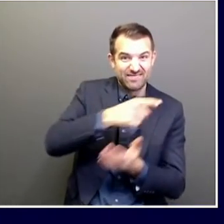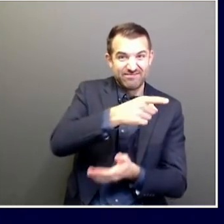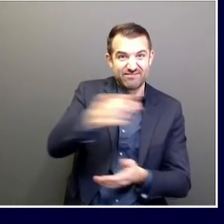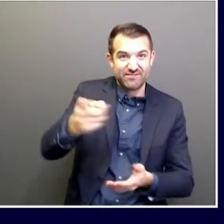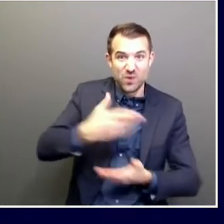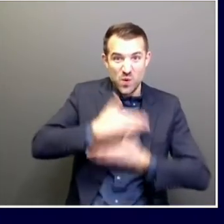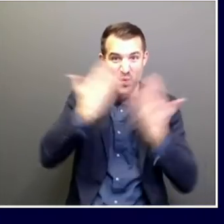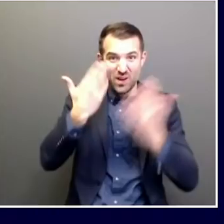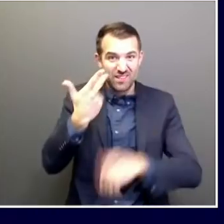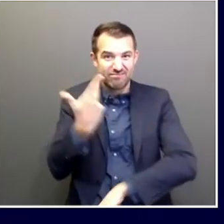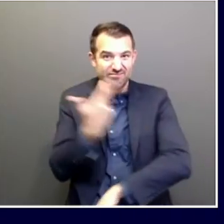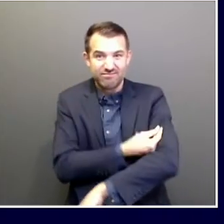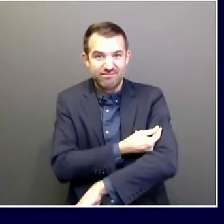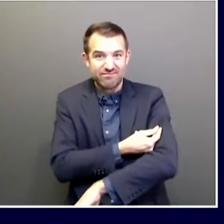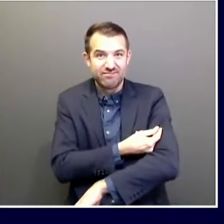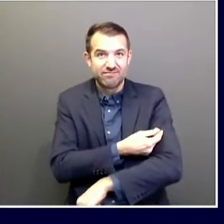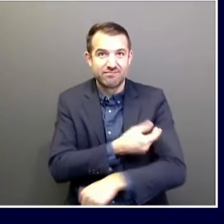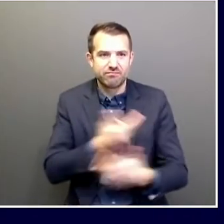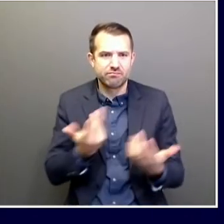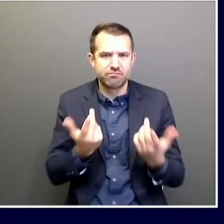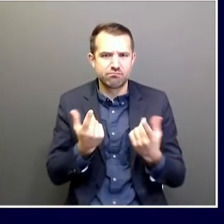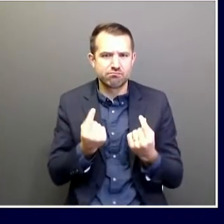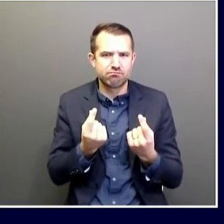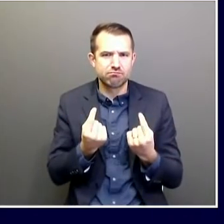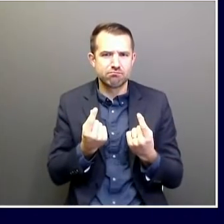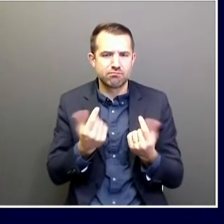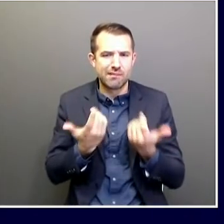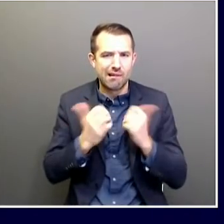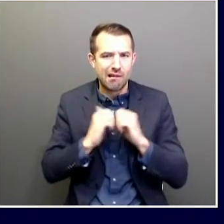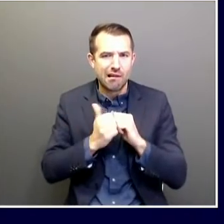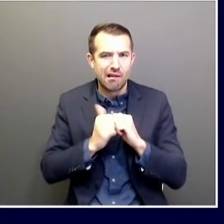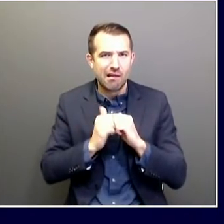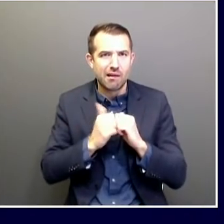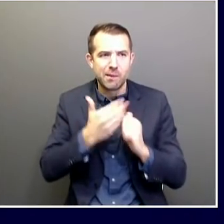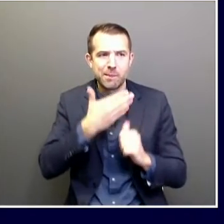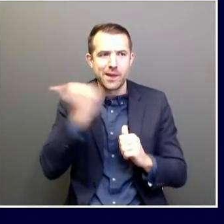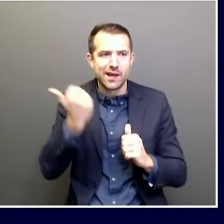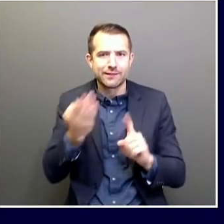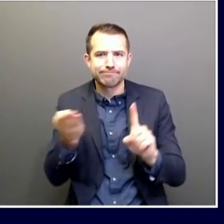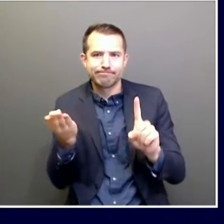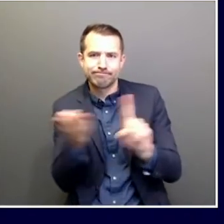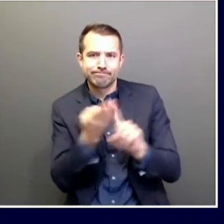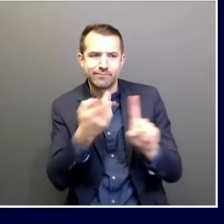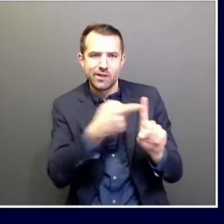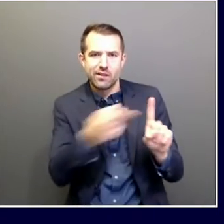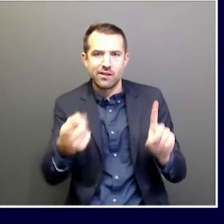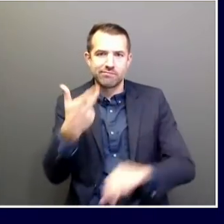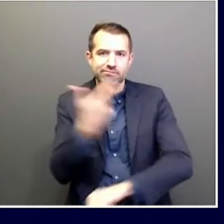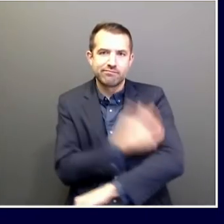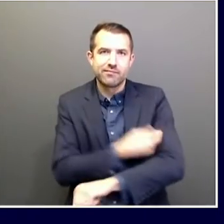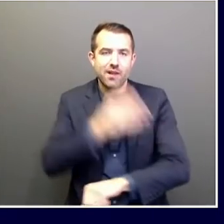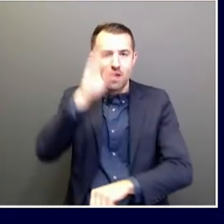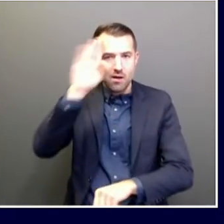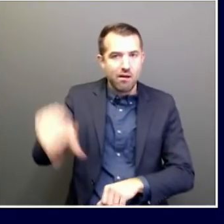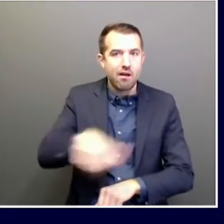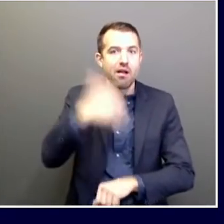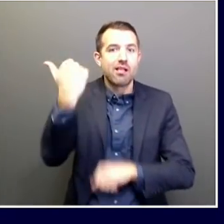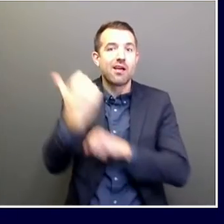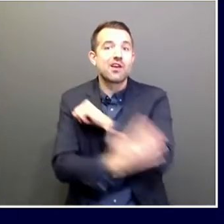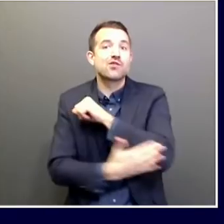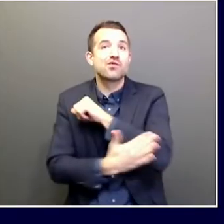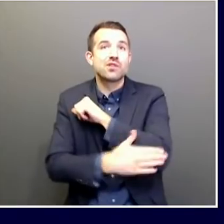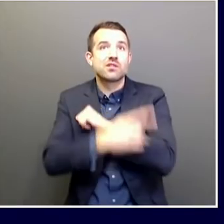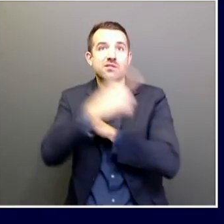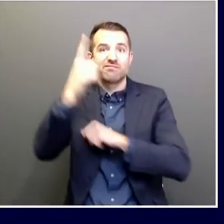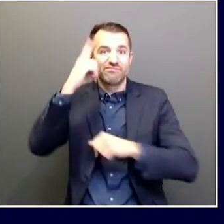measures, what can be done to reach those individuals or to mitigate some of the spread that we're seeing? Or do we think that